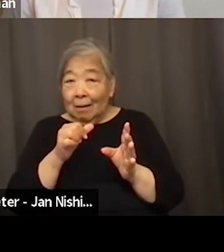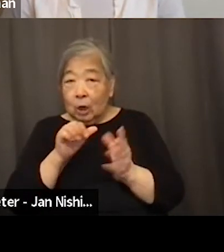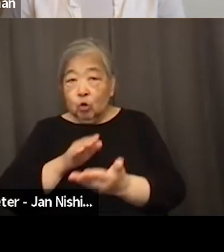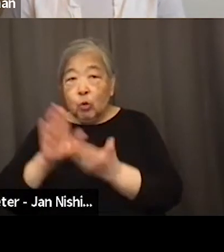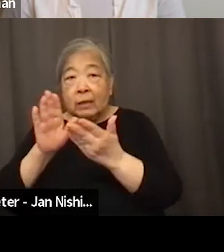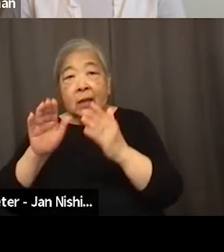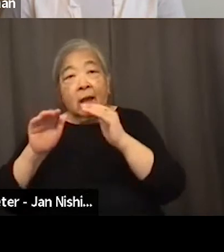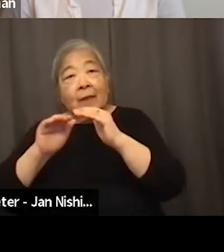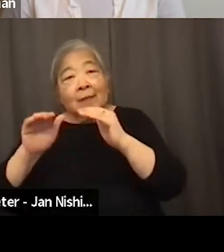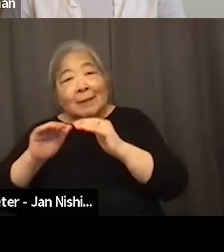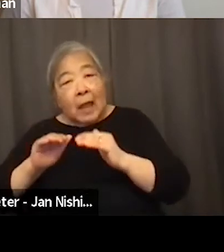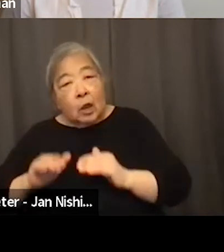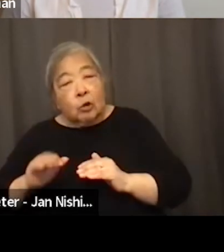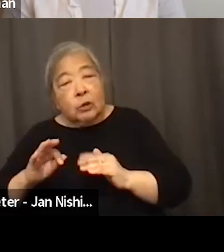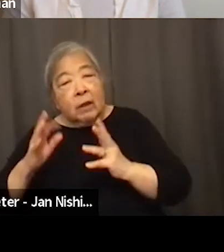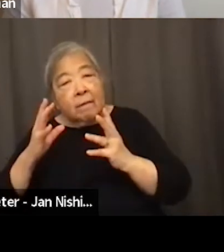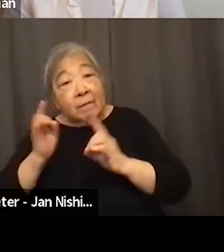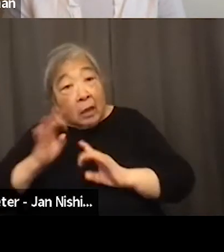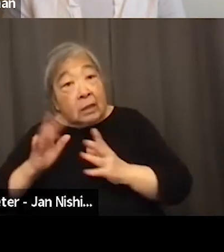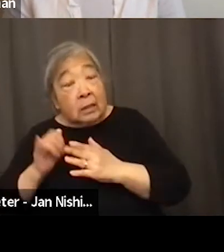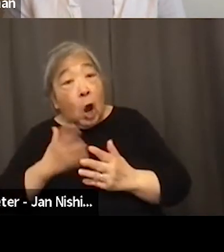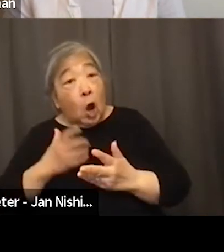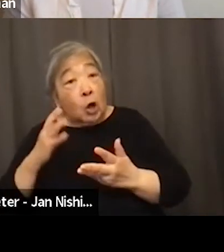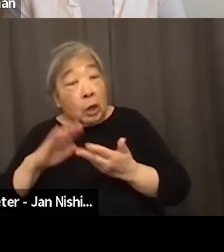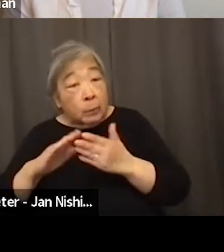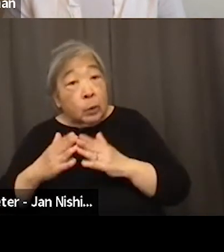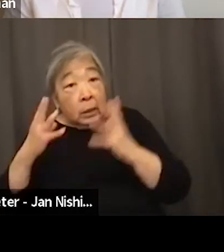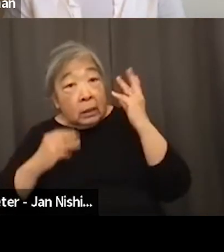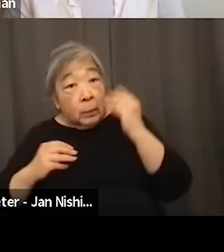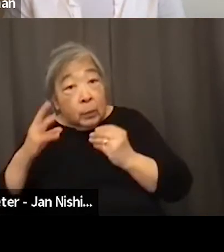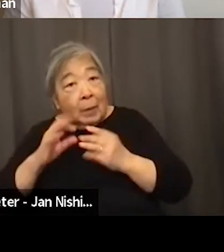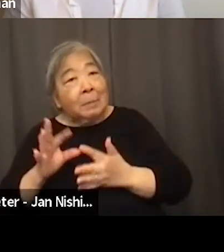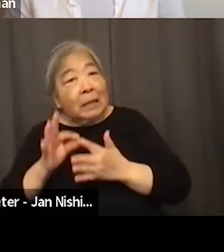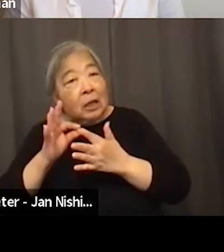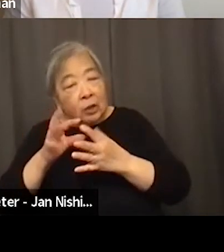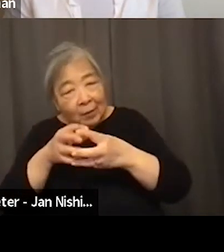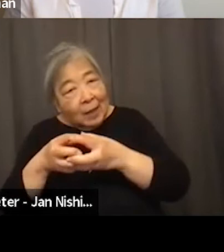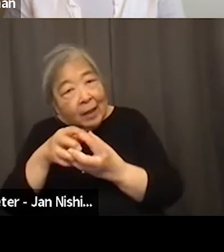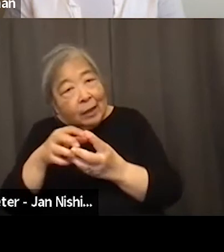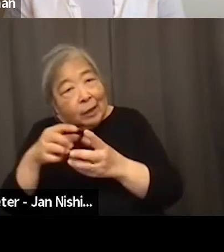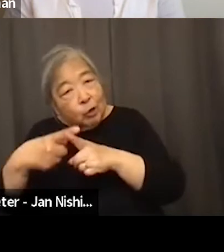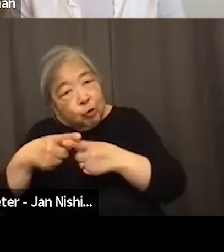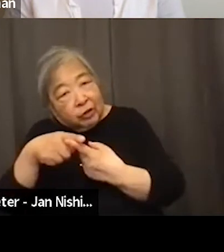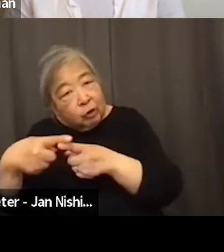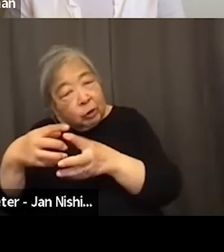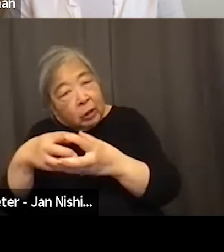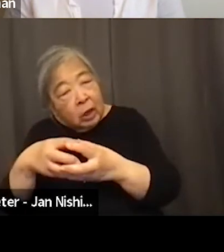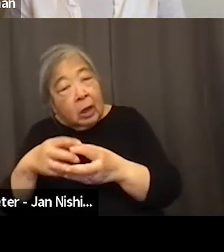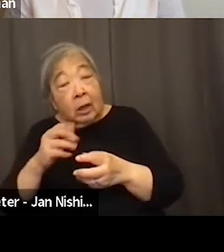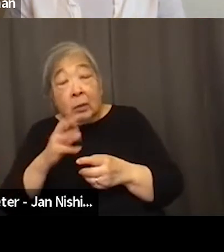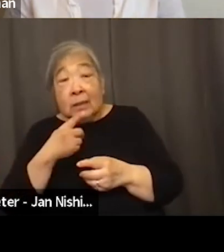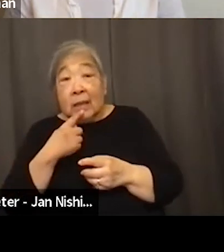of violence that our communities experience, especially at the intersections. And then I want to say that the